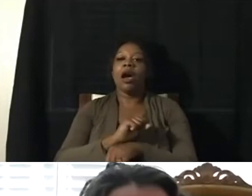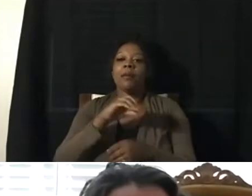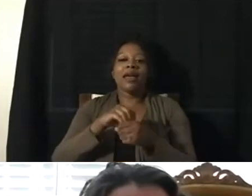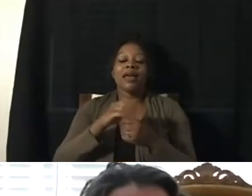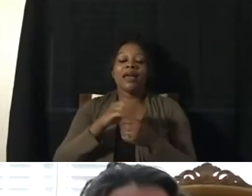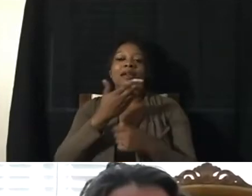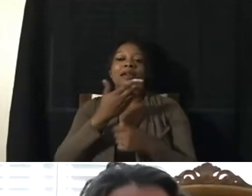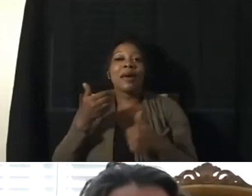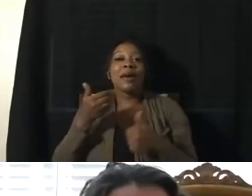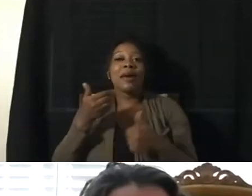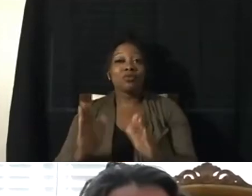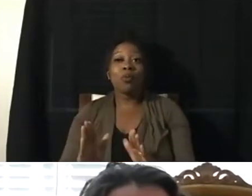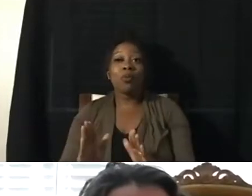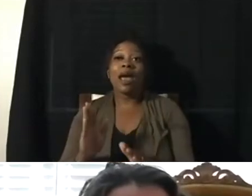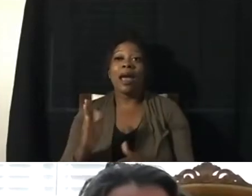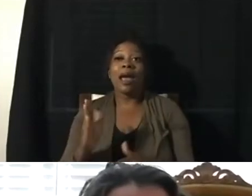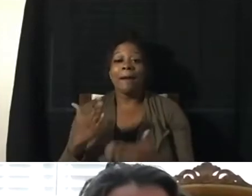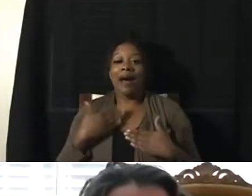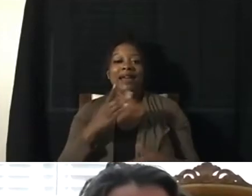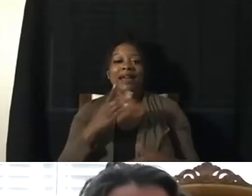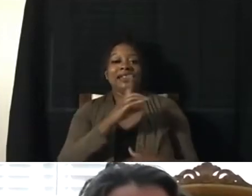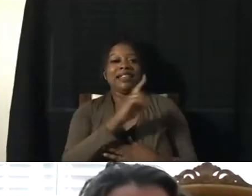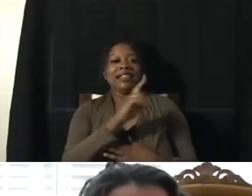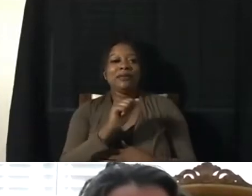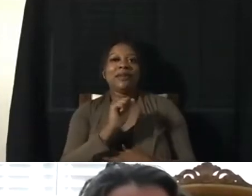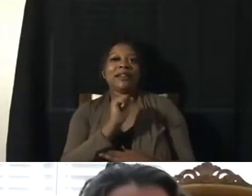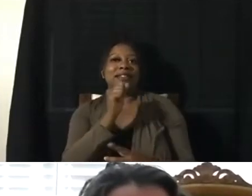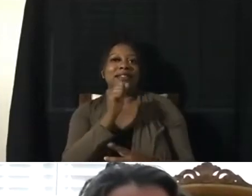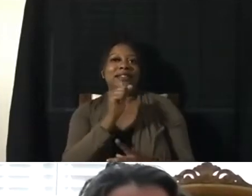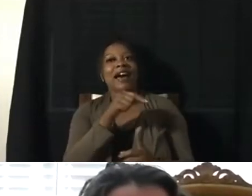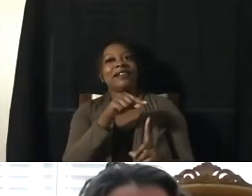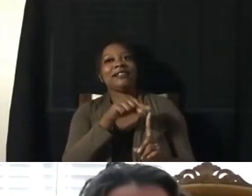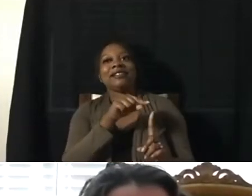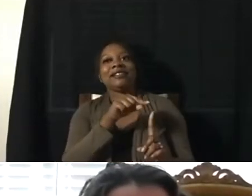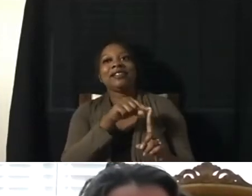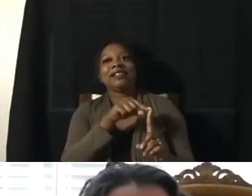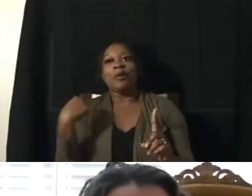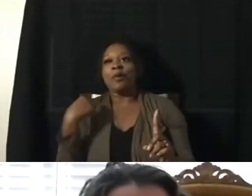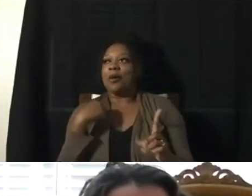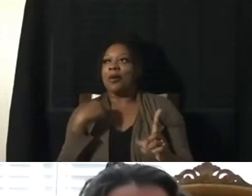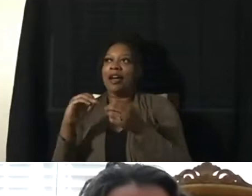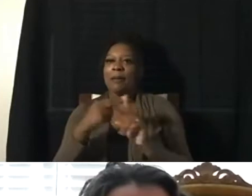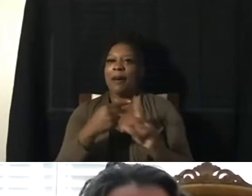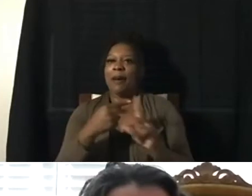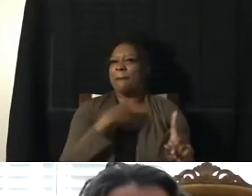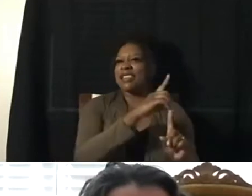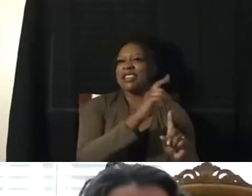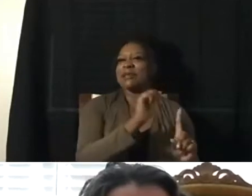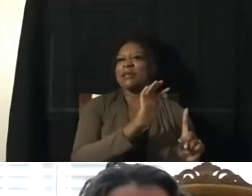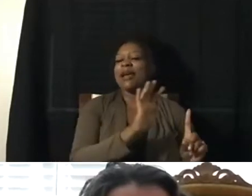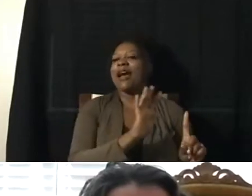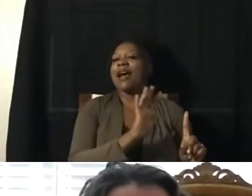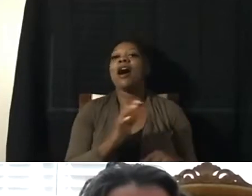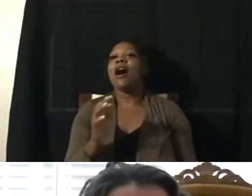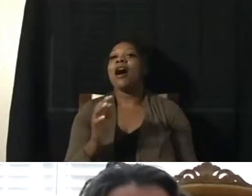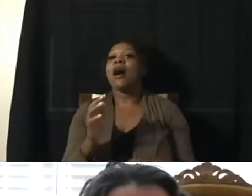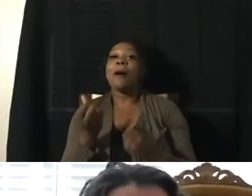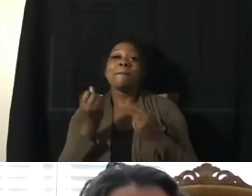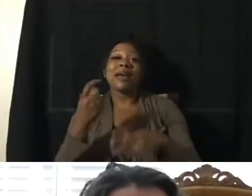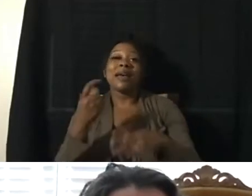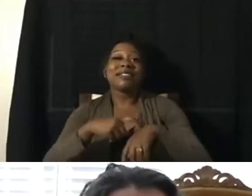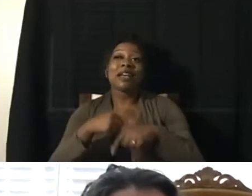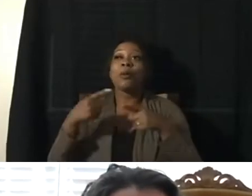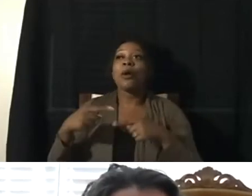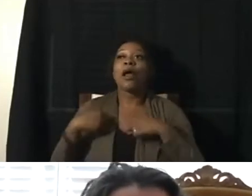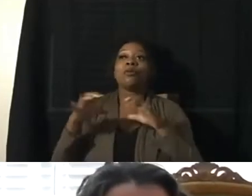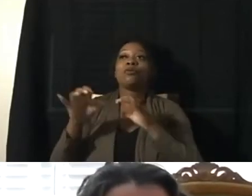where my disability isn't the topic of conversation. And so oftentimes when I was doing interviews initially